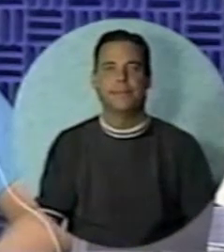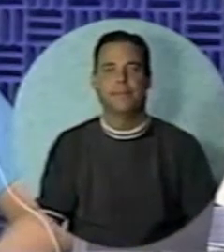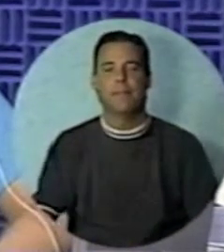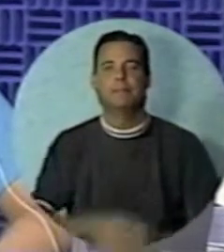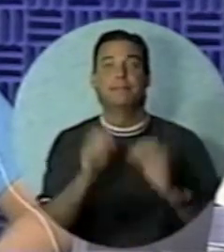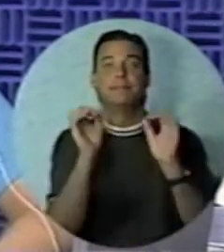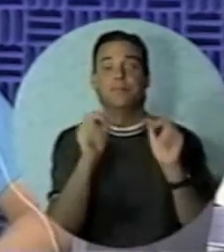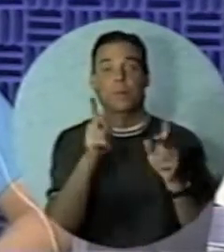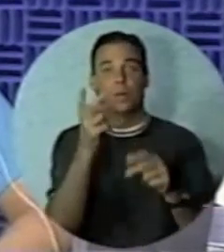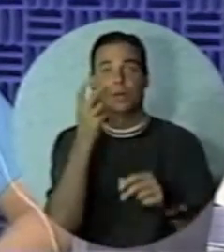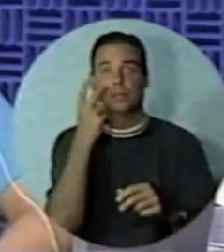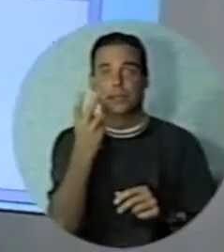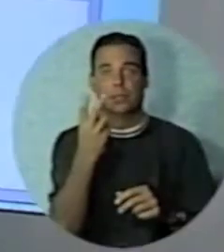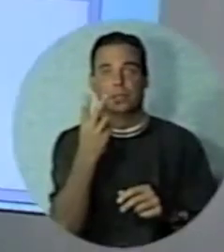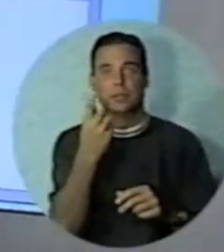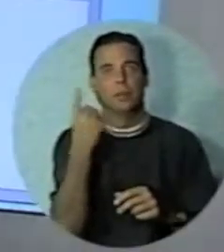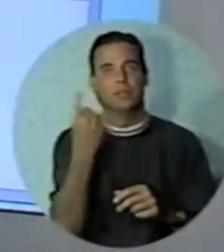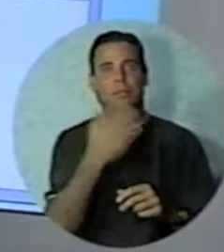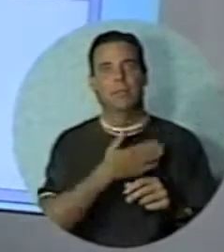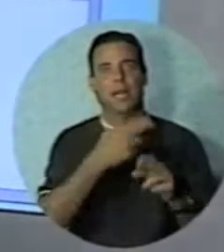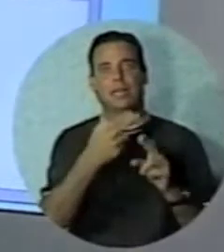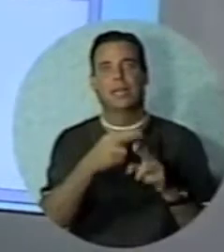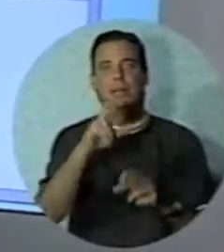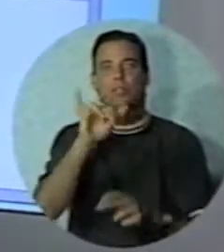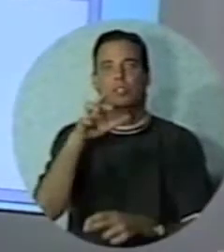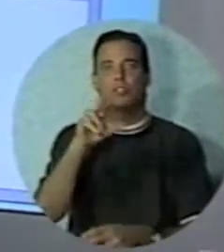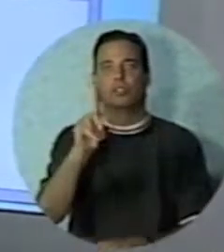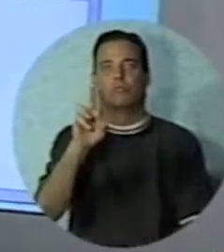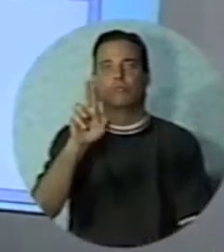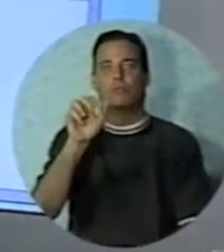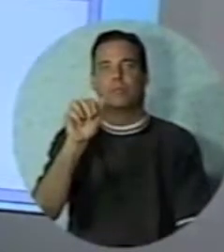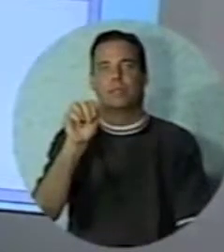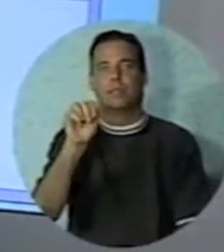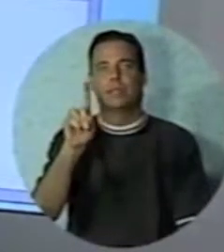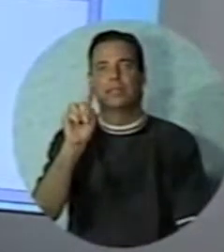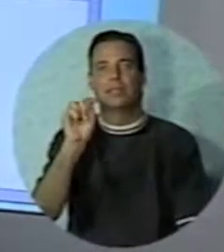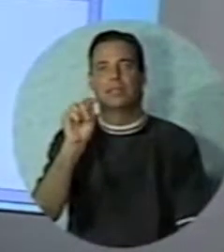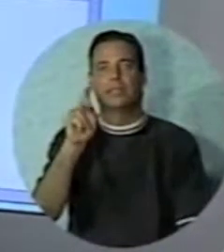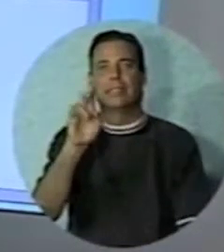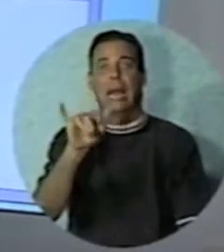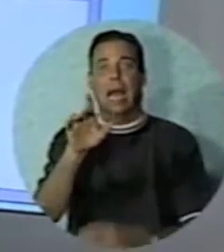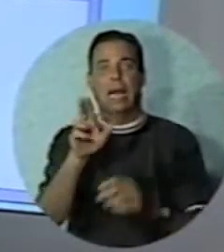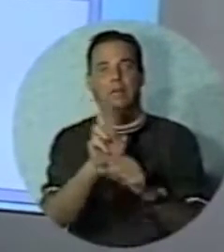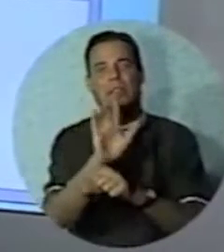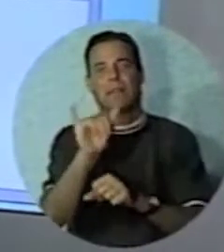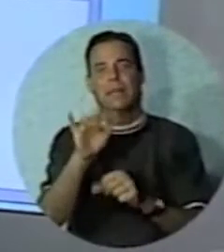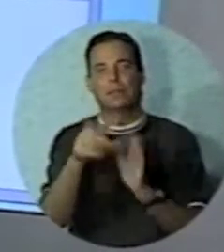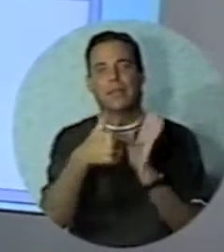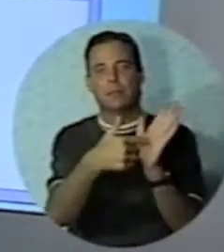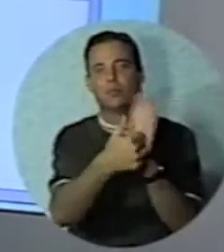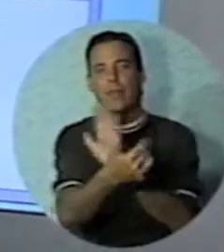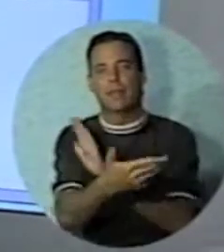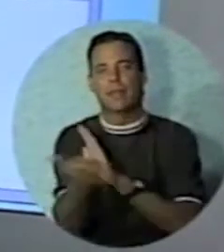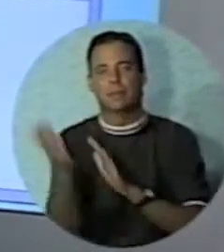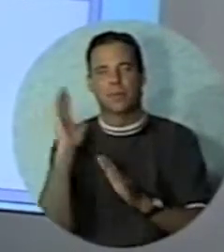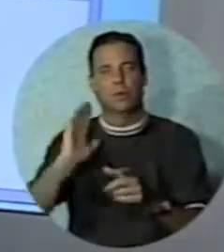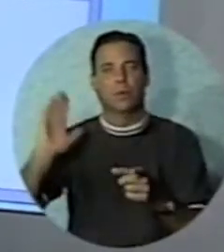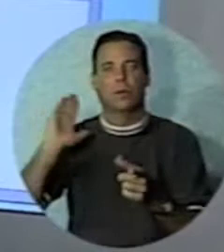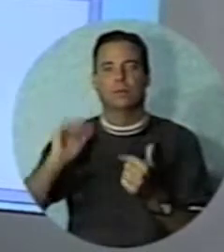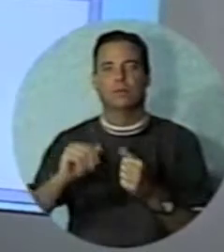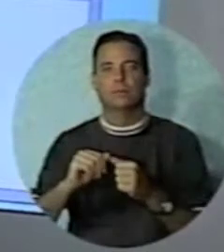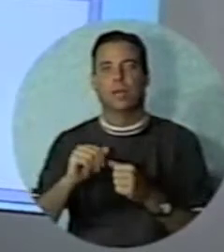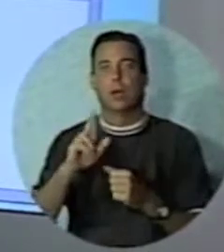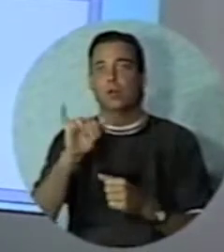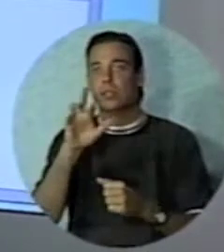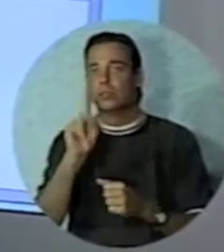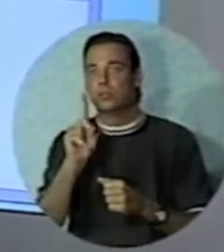Okay, you can see that it always says my name is Richard Radke. I use this to demonstrate things before. Richard,